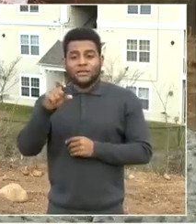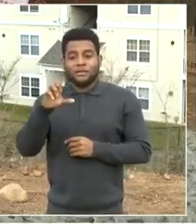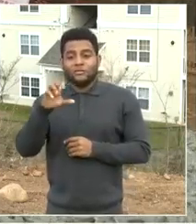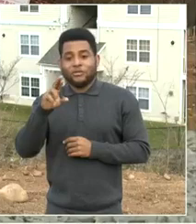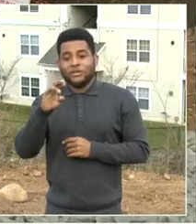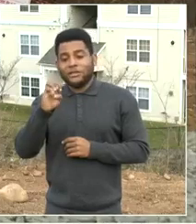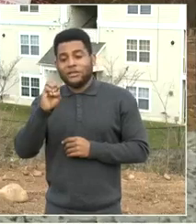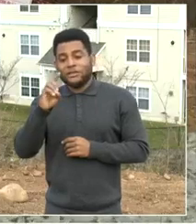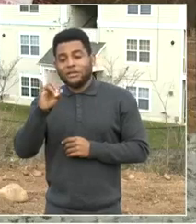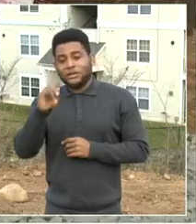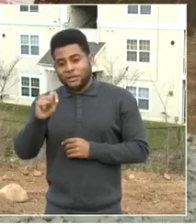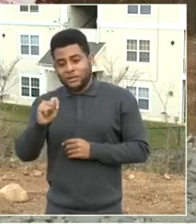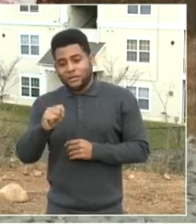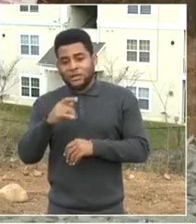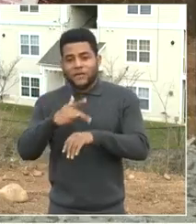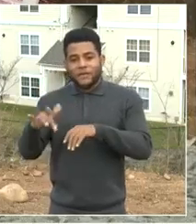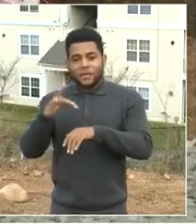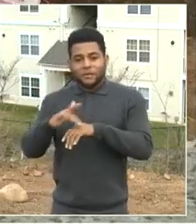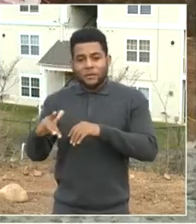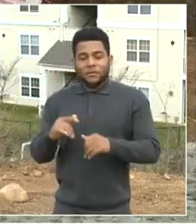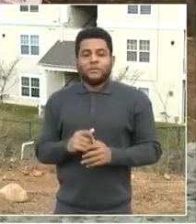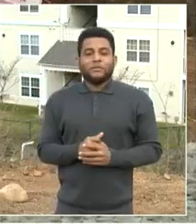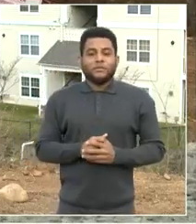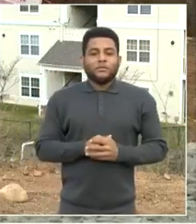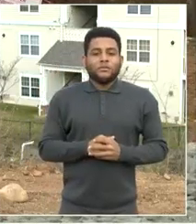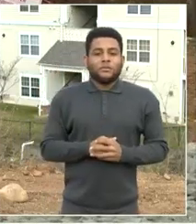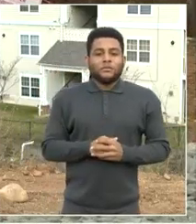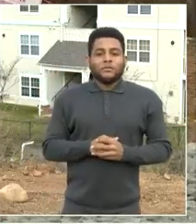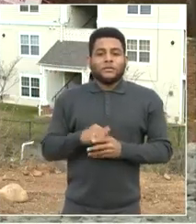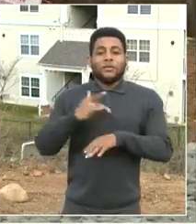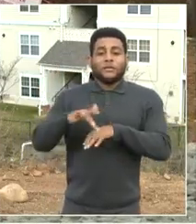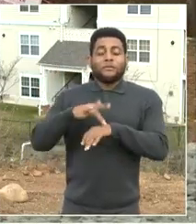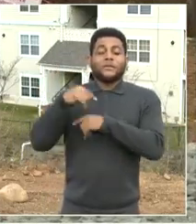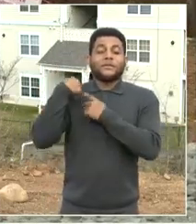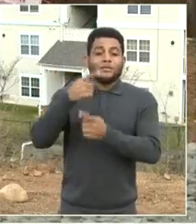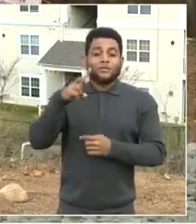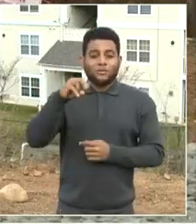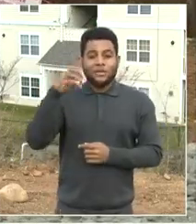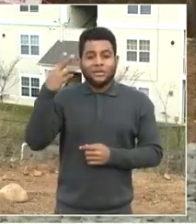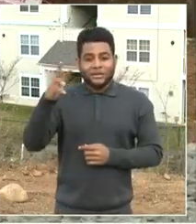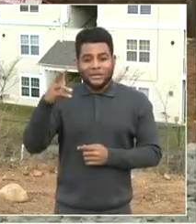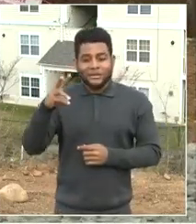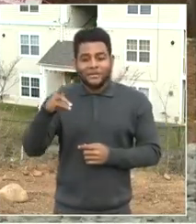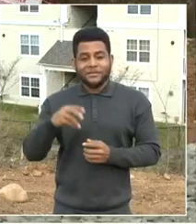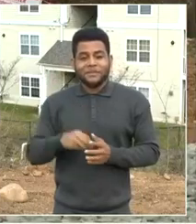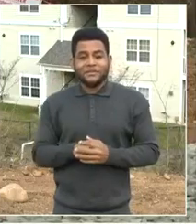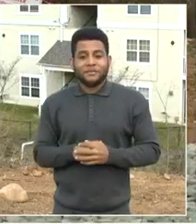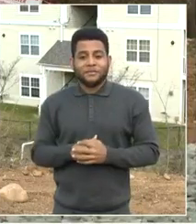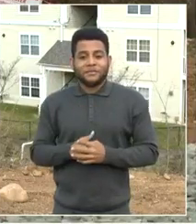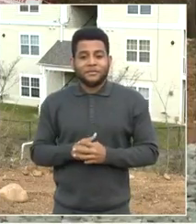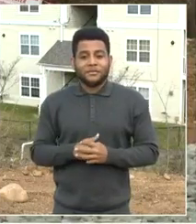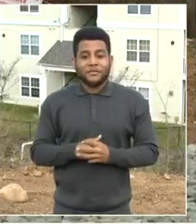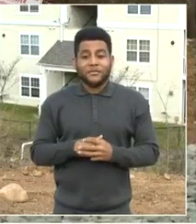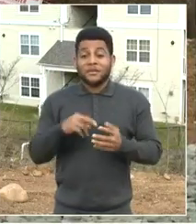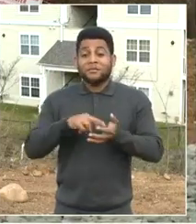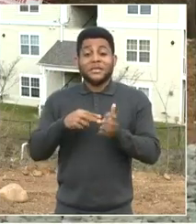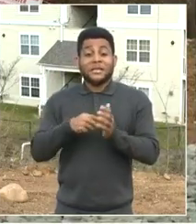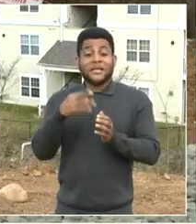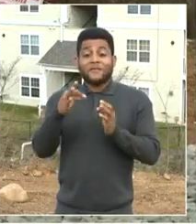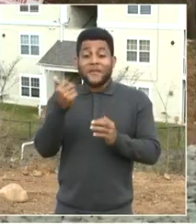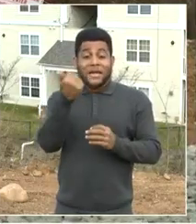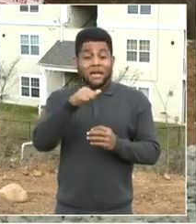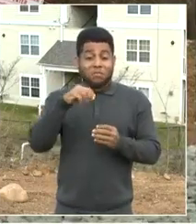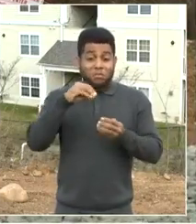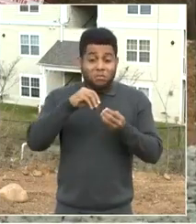2016, but it is financing. And if there's a problem, I call Joe. Joe has